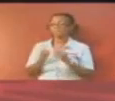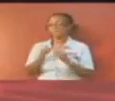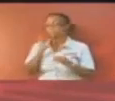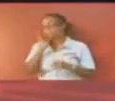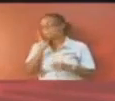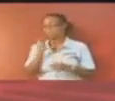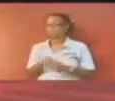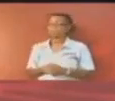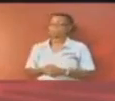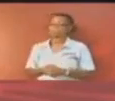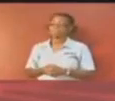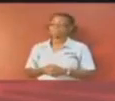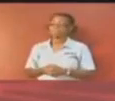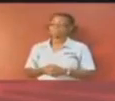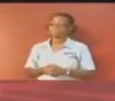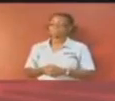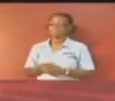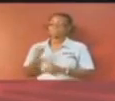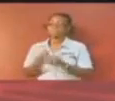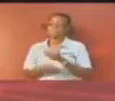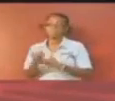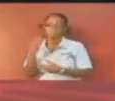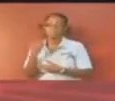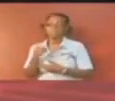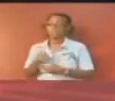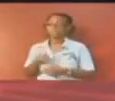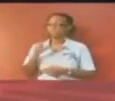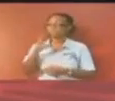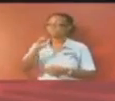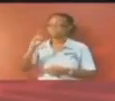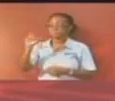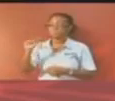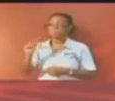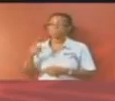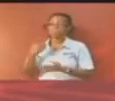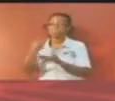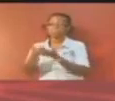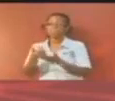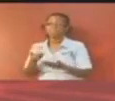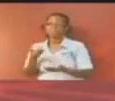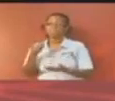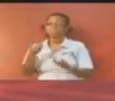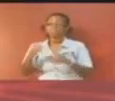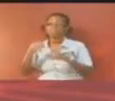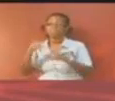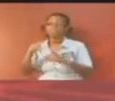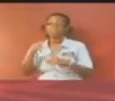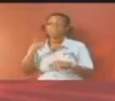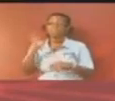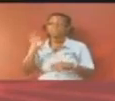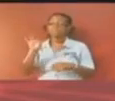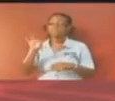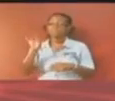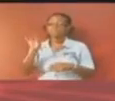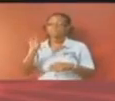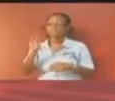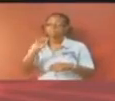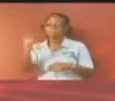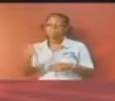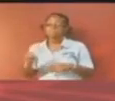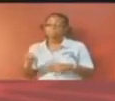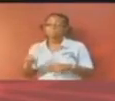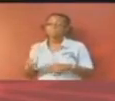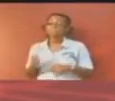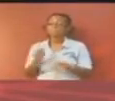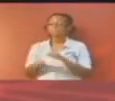was at 86%. Thus far for the morning, we have been able to decant or to step down 12